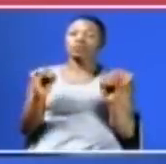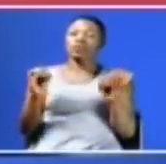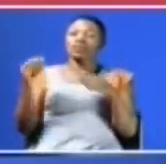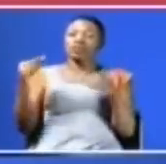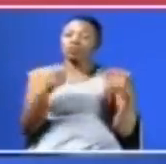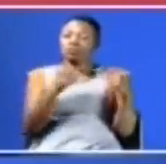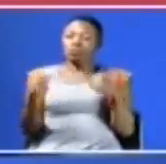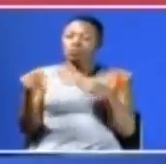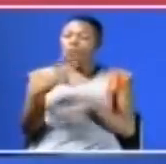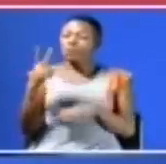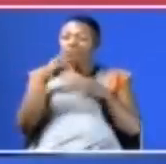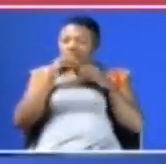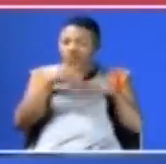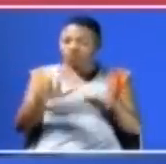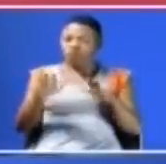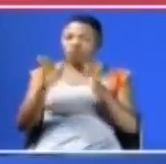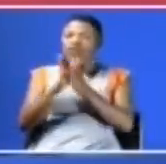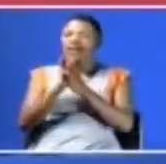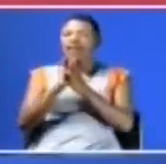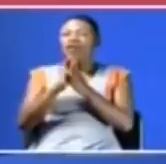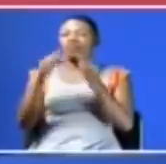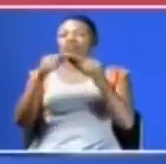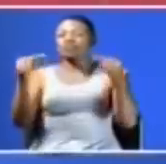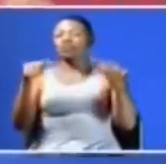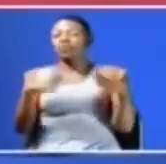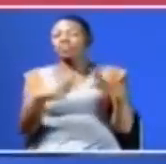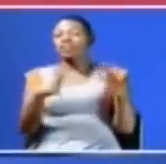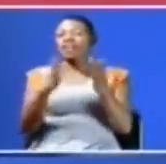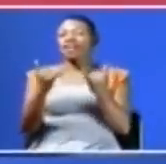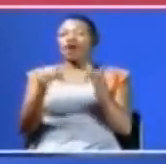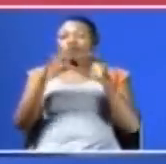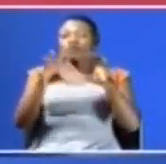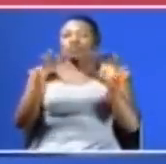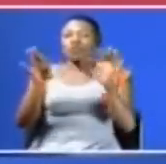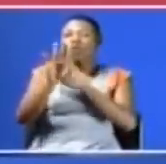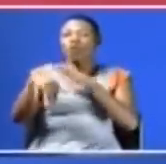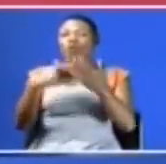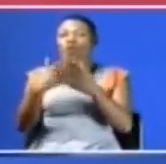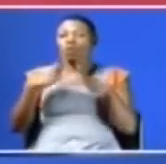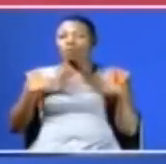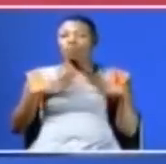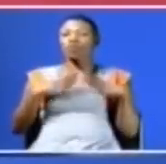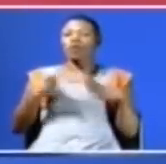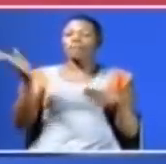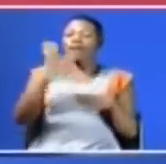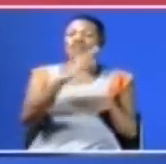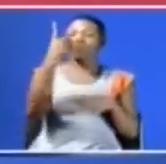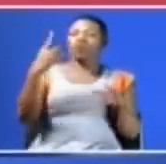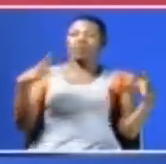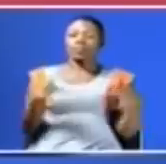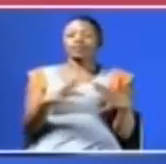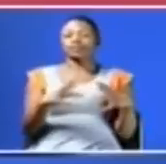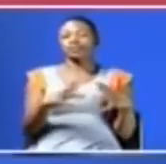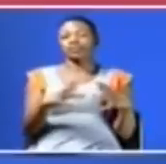the both devolution mm-hmm. and the okay. opposition, and forced everybody back into one big tent, which yeah. became a one-party